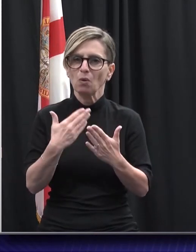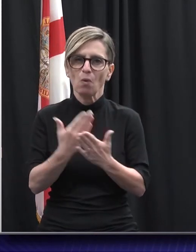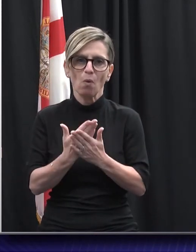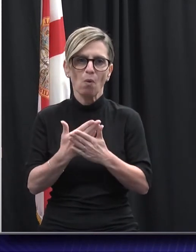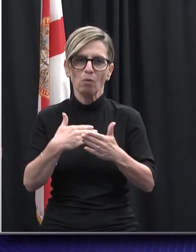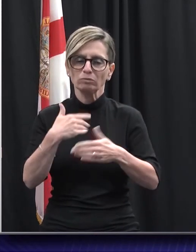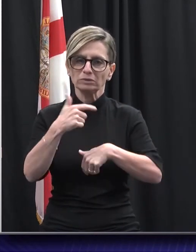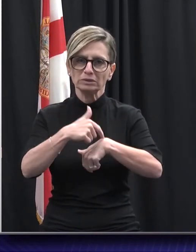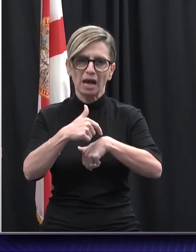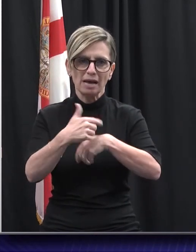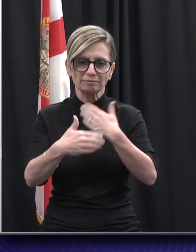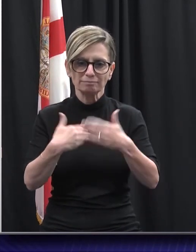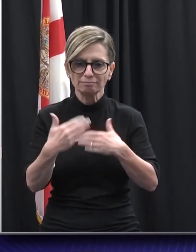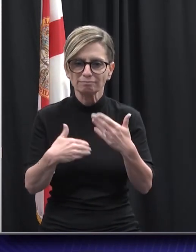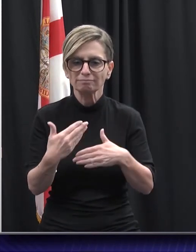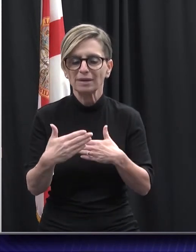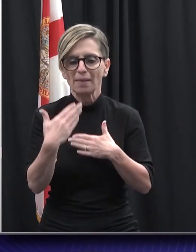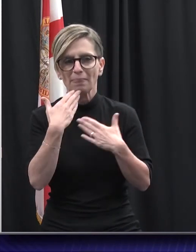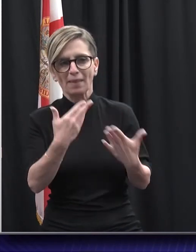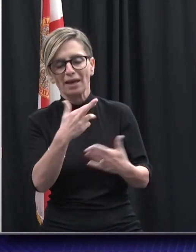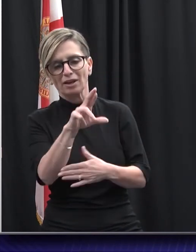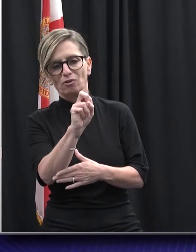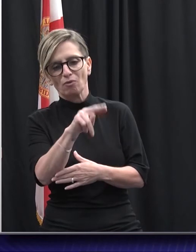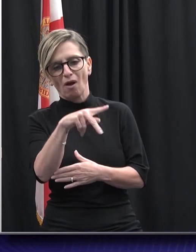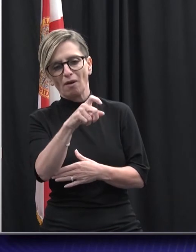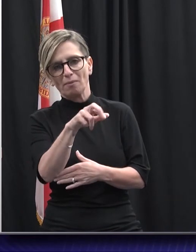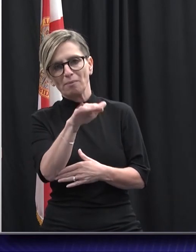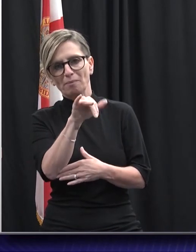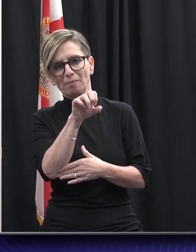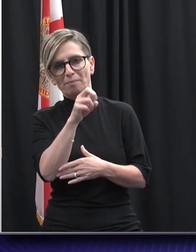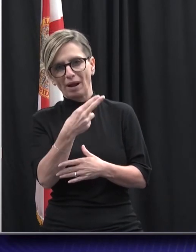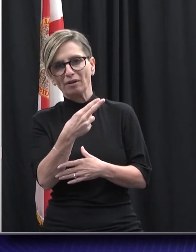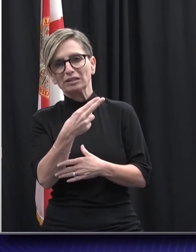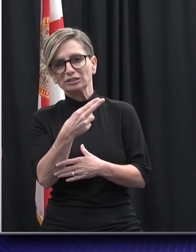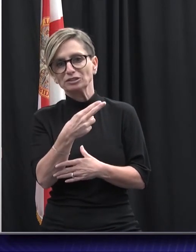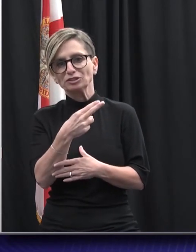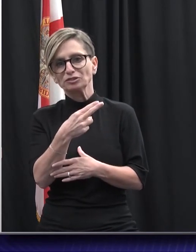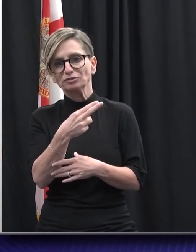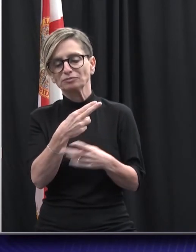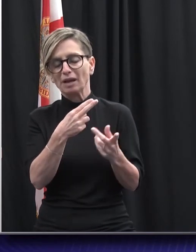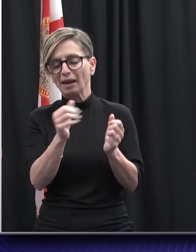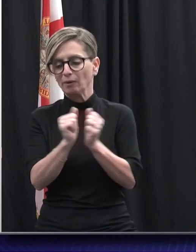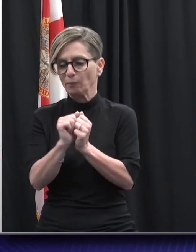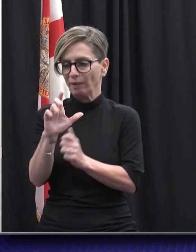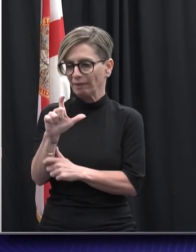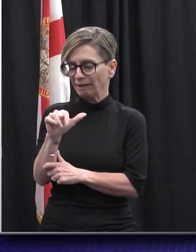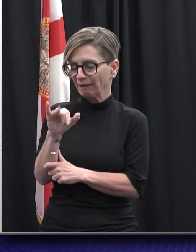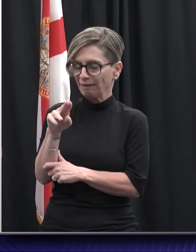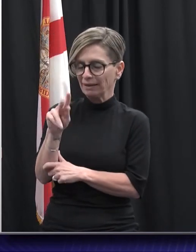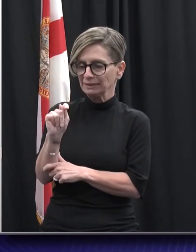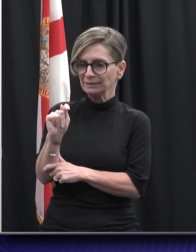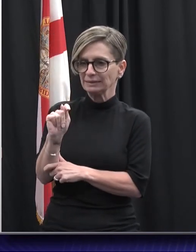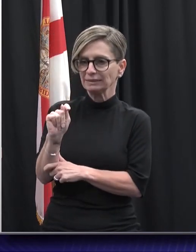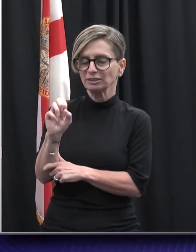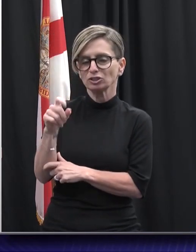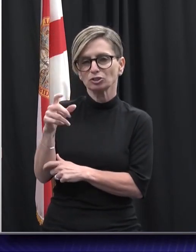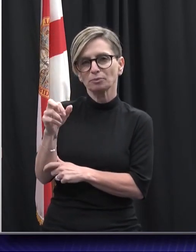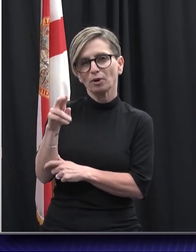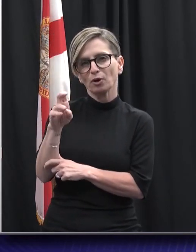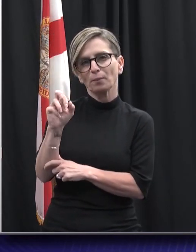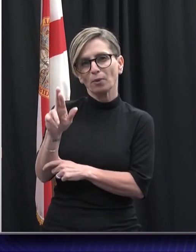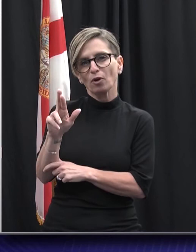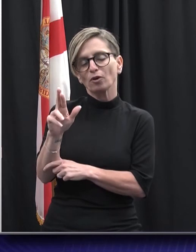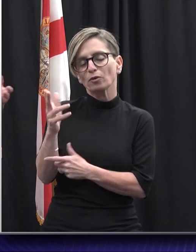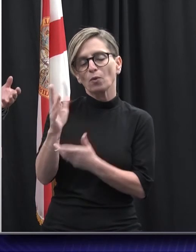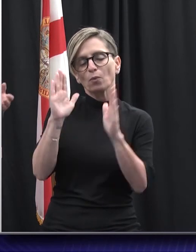our incident commander, Ron Parrish. We have a unified command here with Clint and with Ron Parrish, and I appreciate their leadership